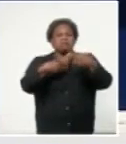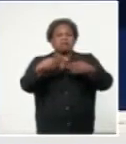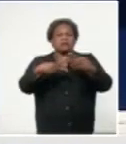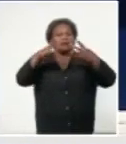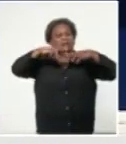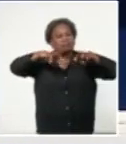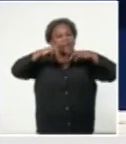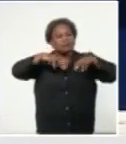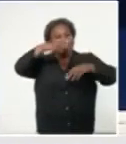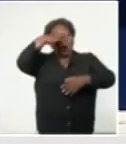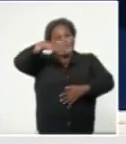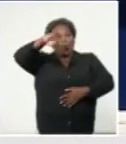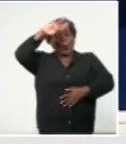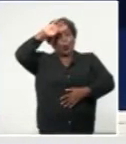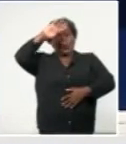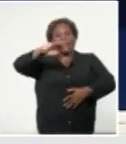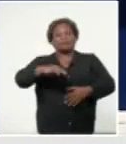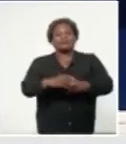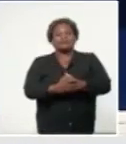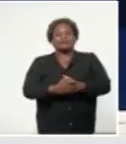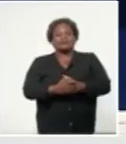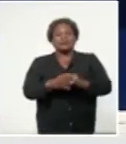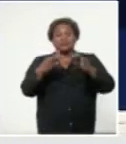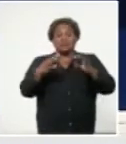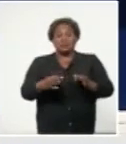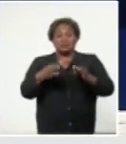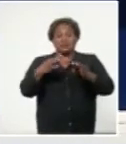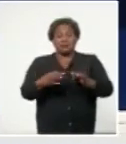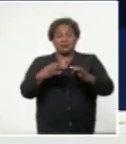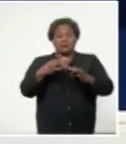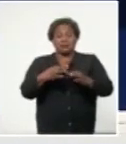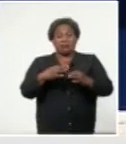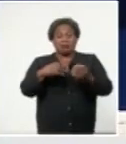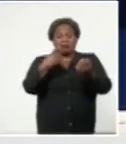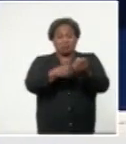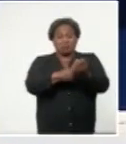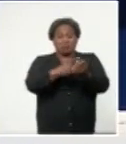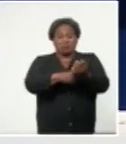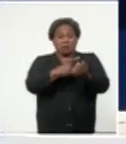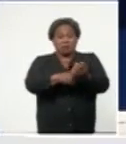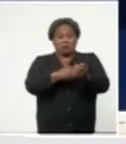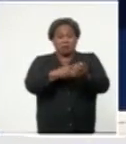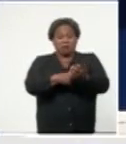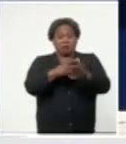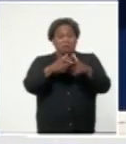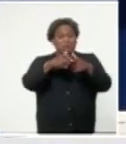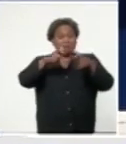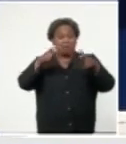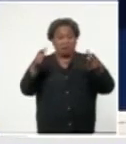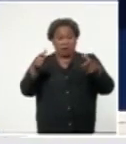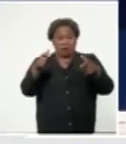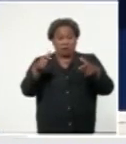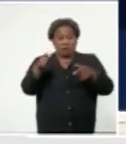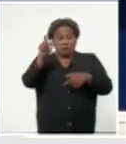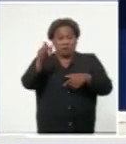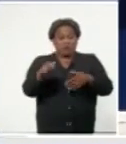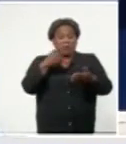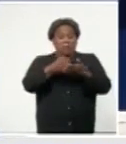early March. The largest number of samples studied were from Havana with